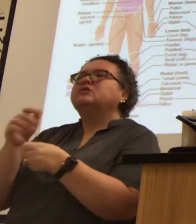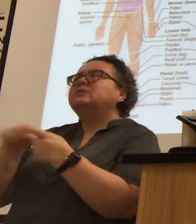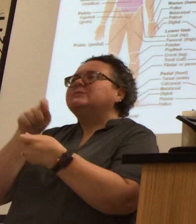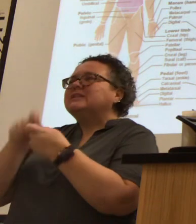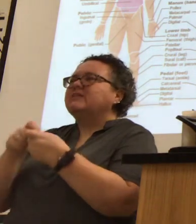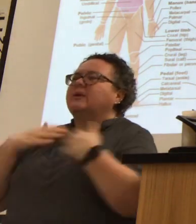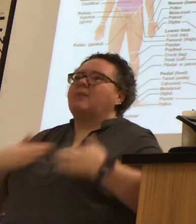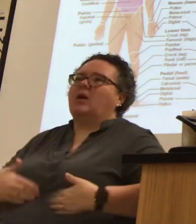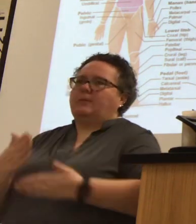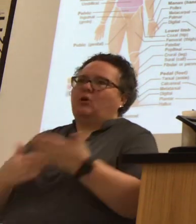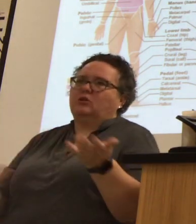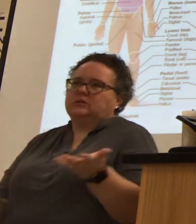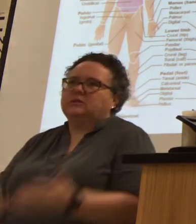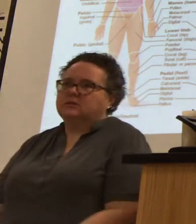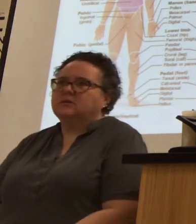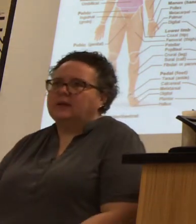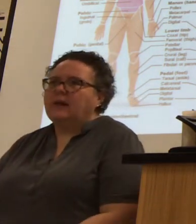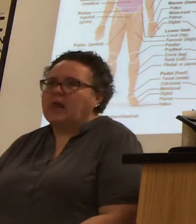parts.